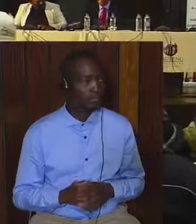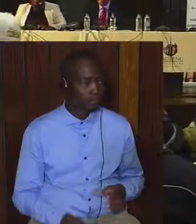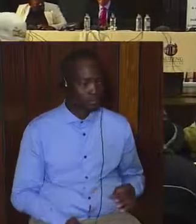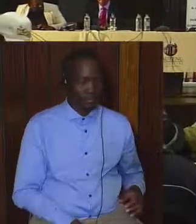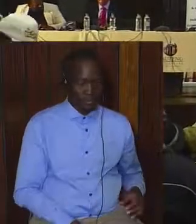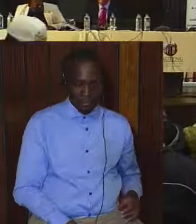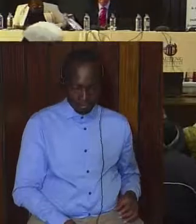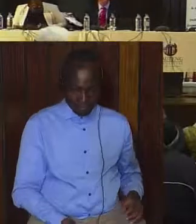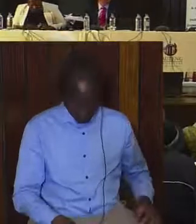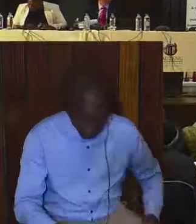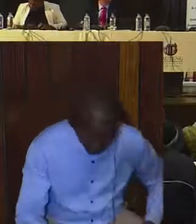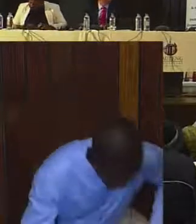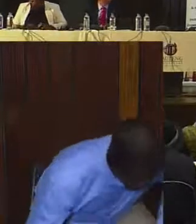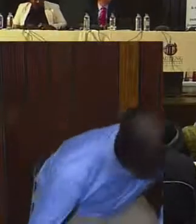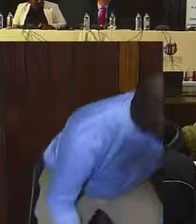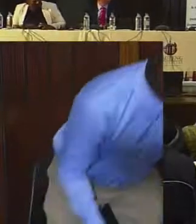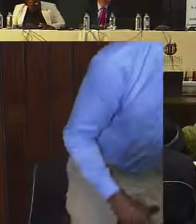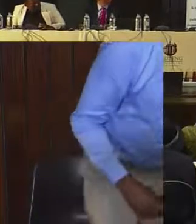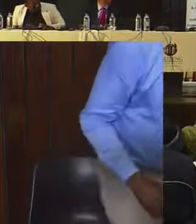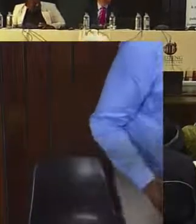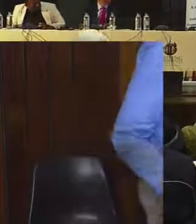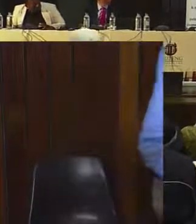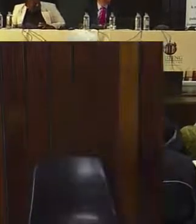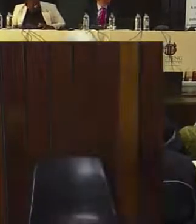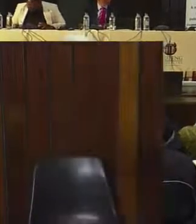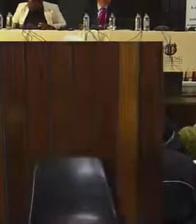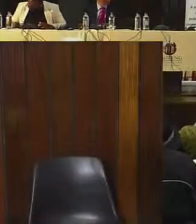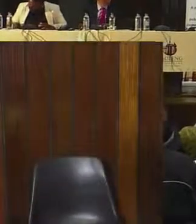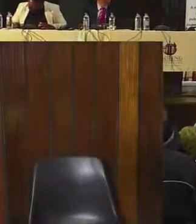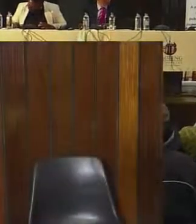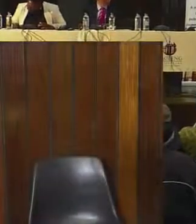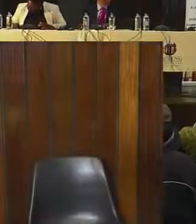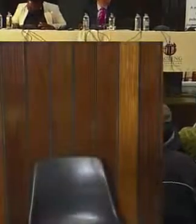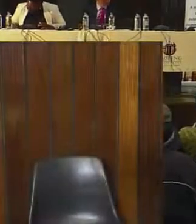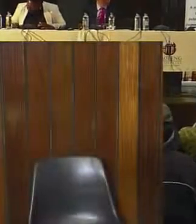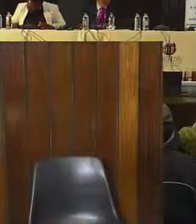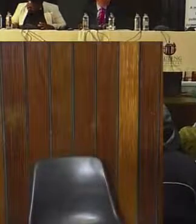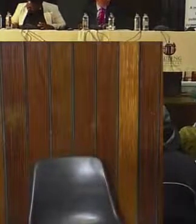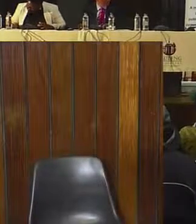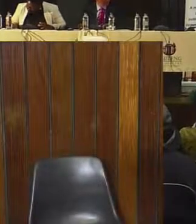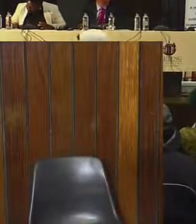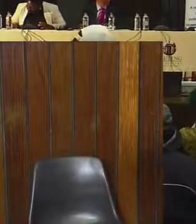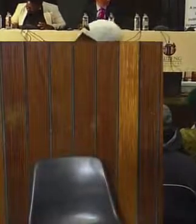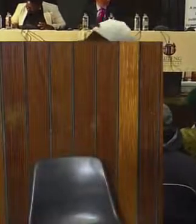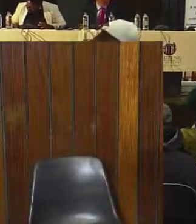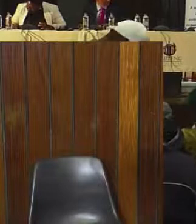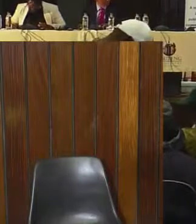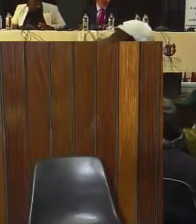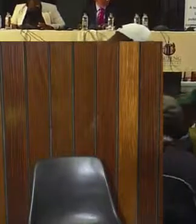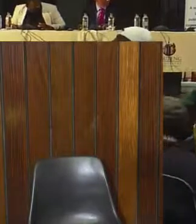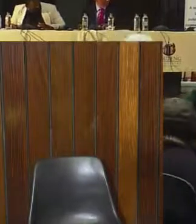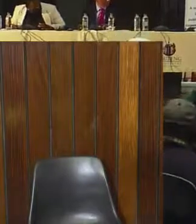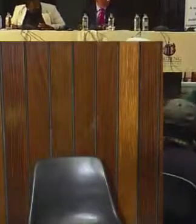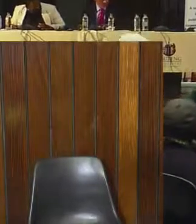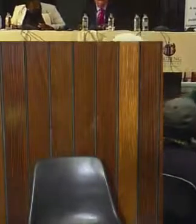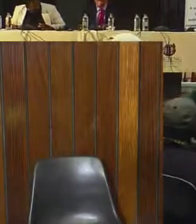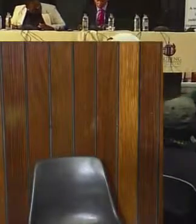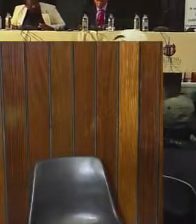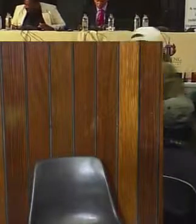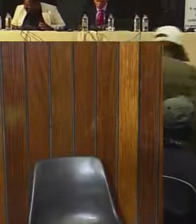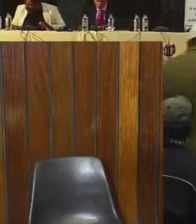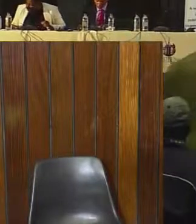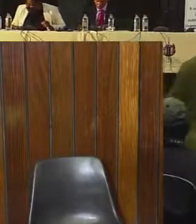Chair, thanks. I wanted to establish, Chair, the almost 5 million rand that we were talked